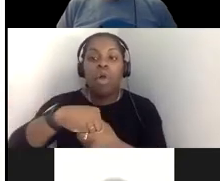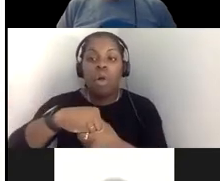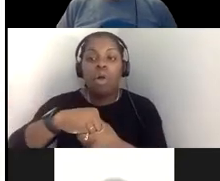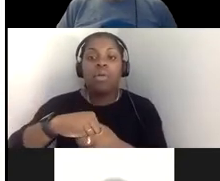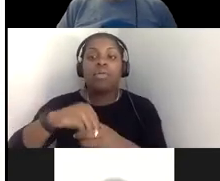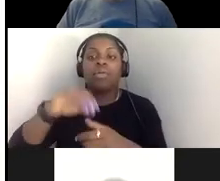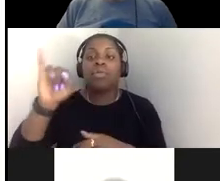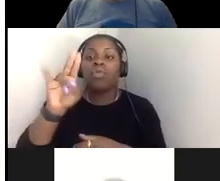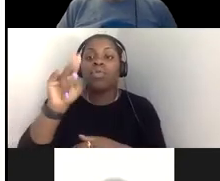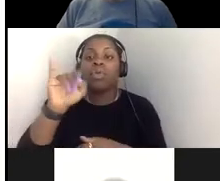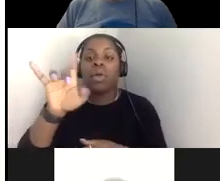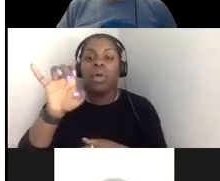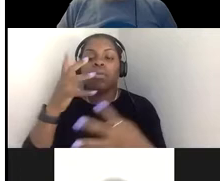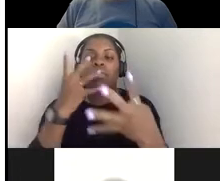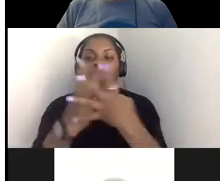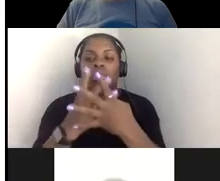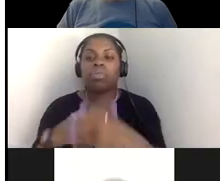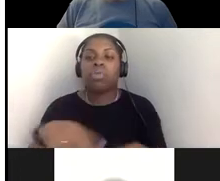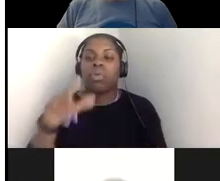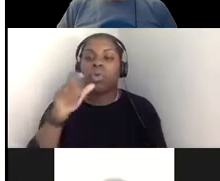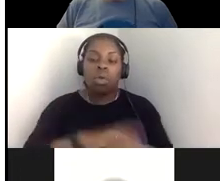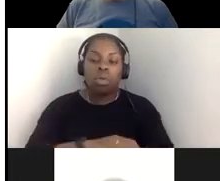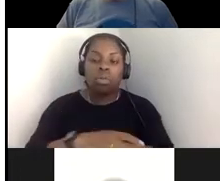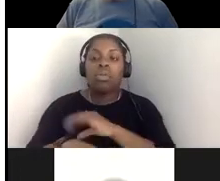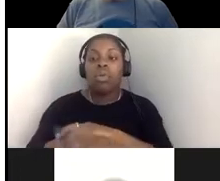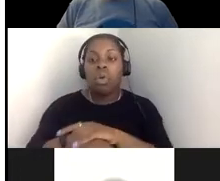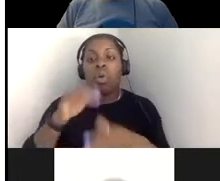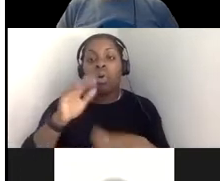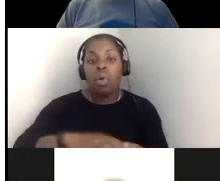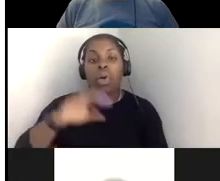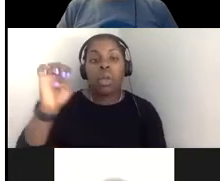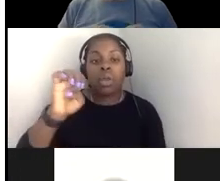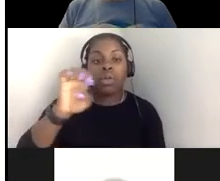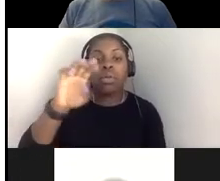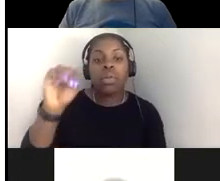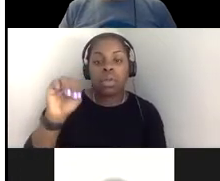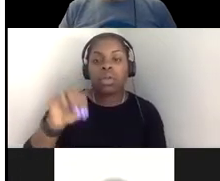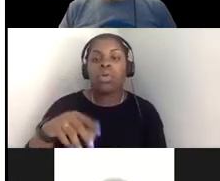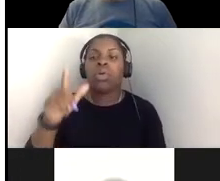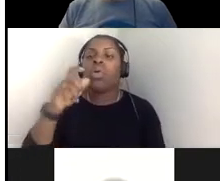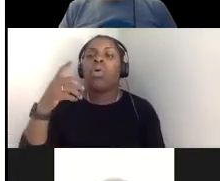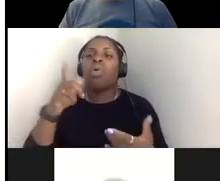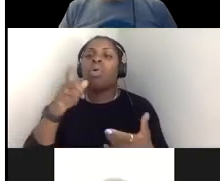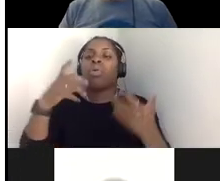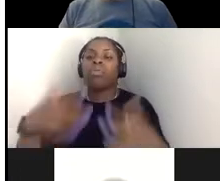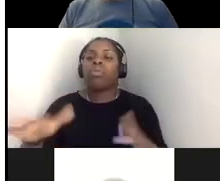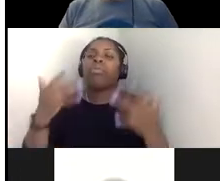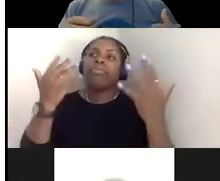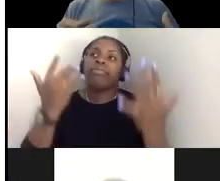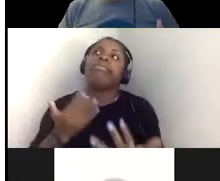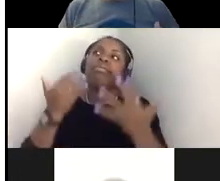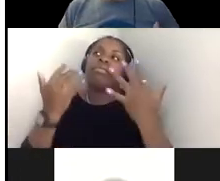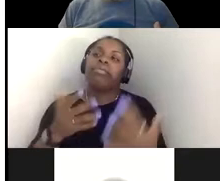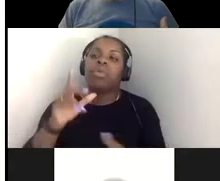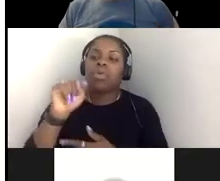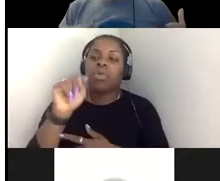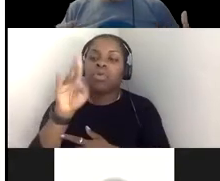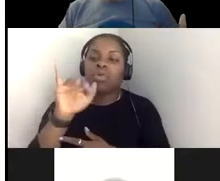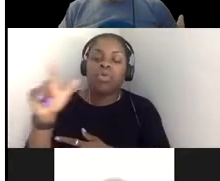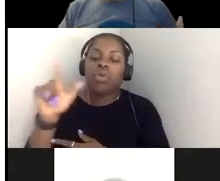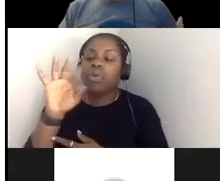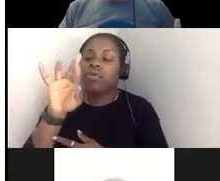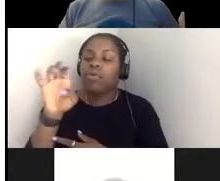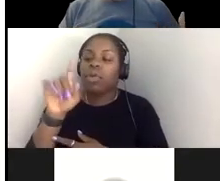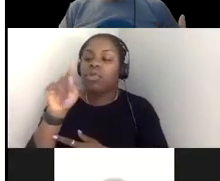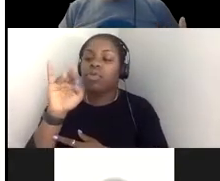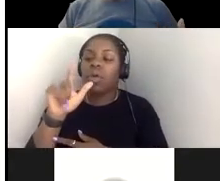juvenile justice system who are put on electronic monitors. There are people awaiting trial, pretrial release, maybe on bail, maybe not